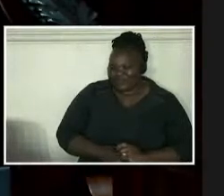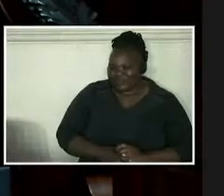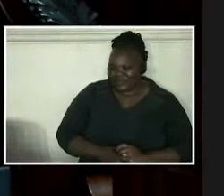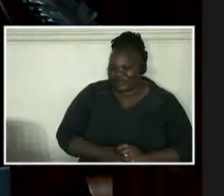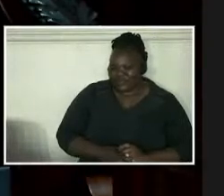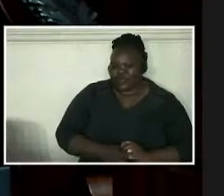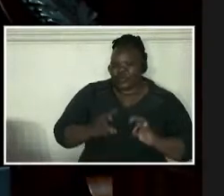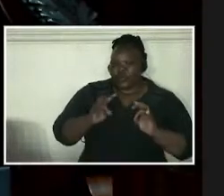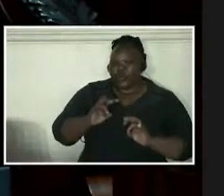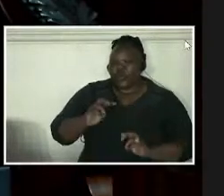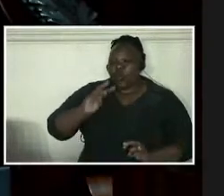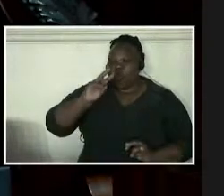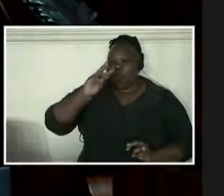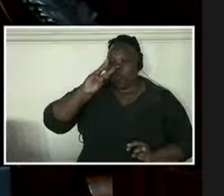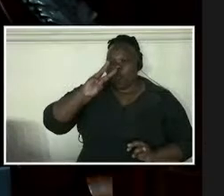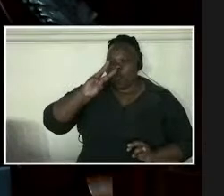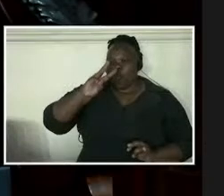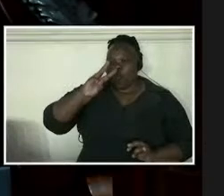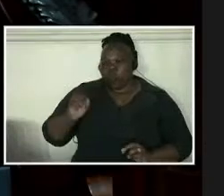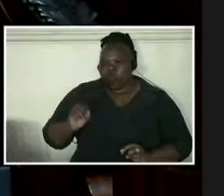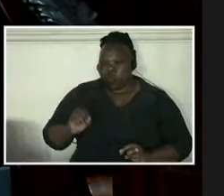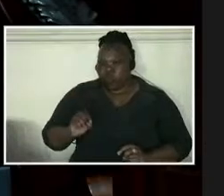a world health organization